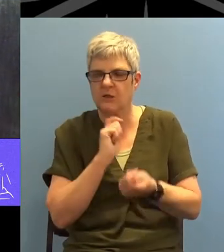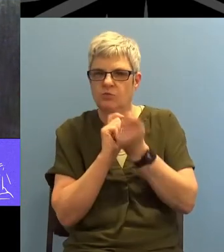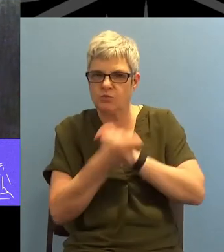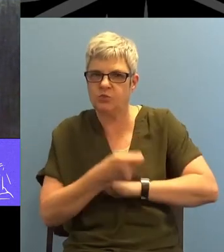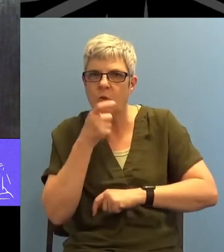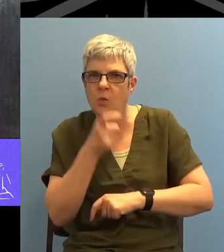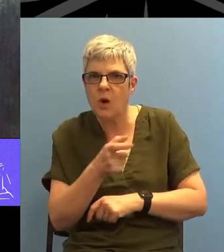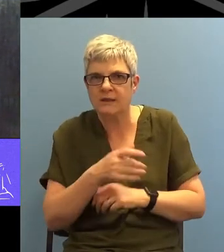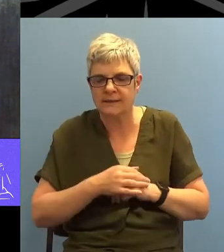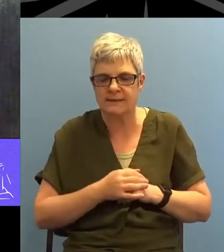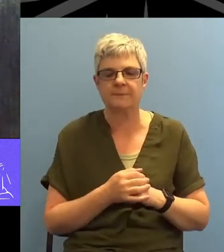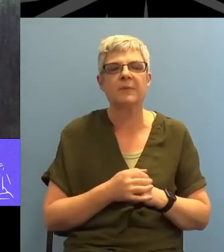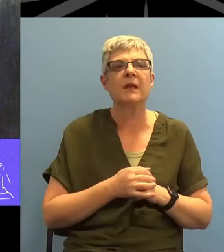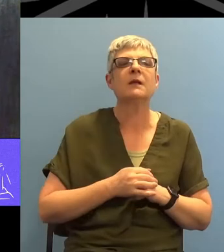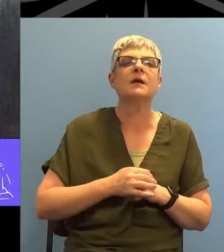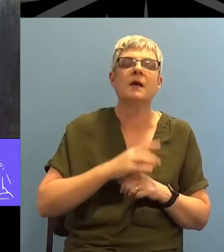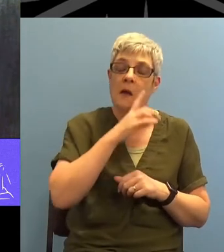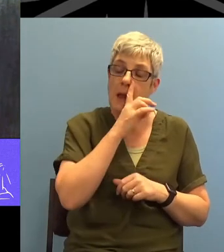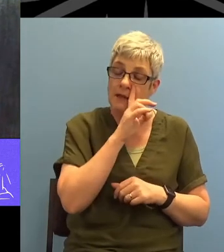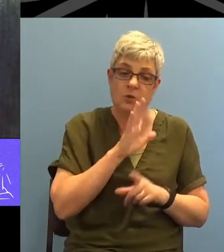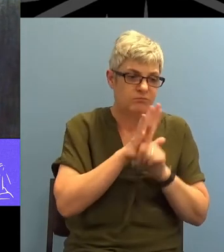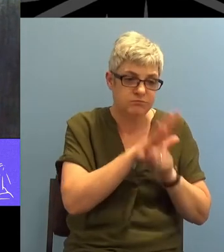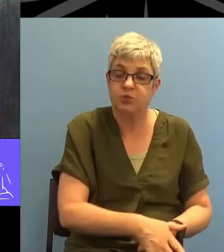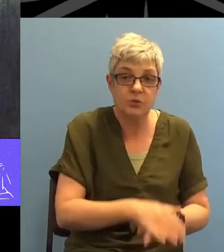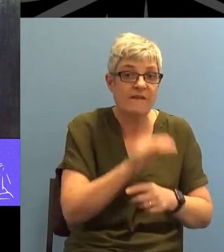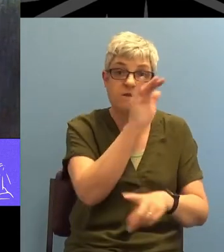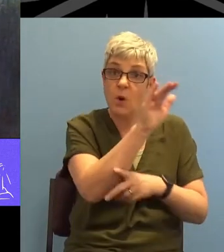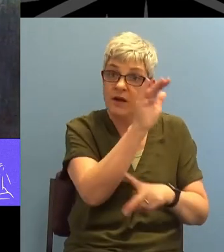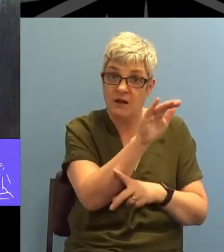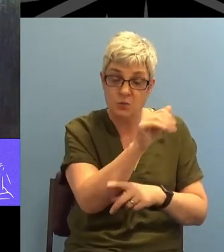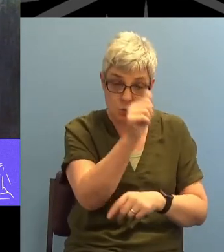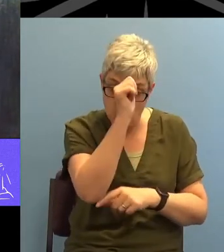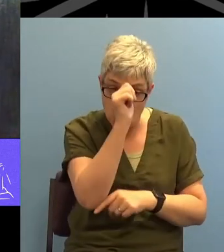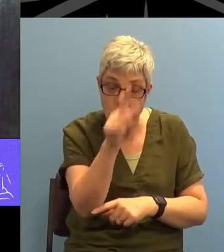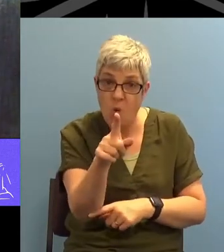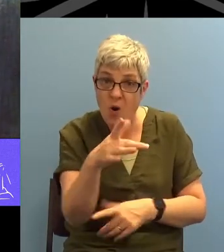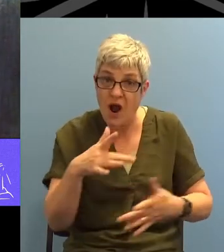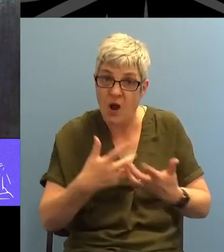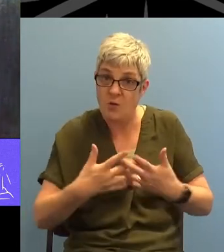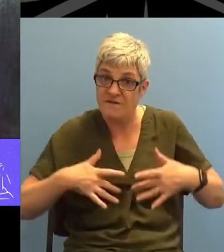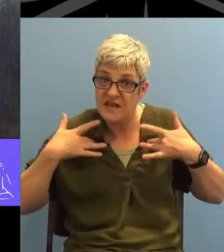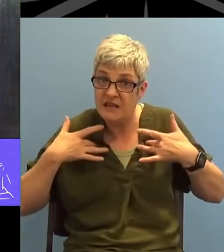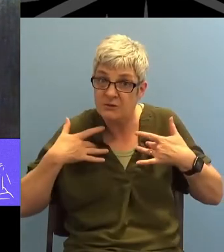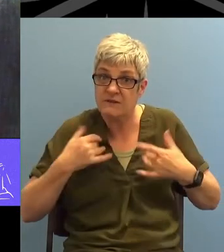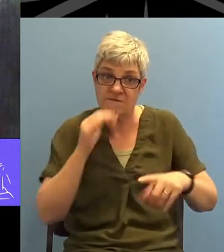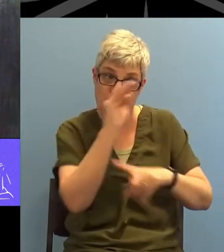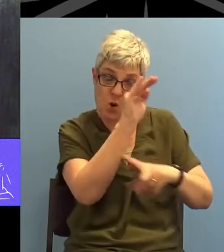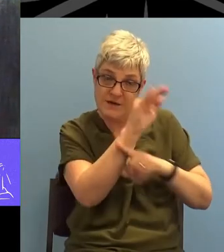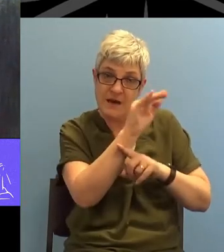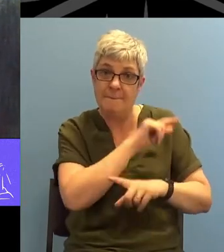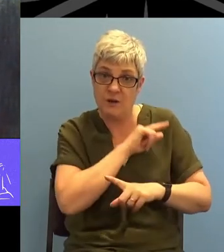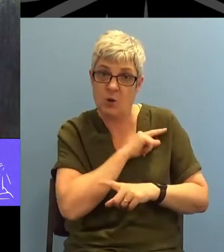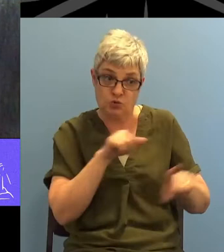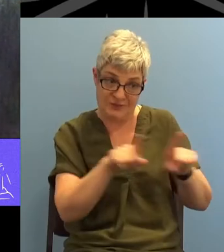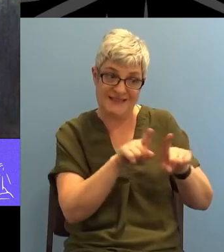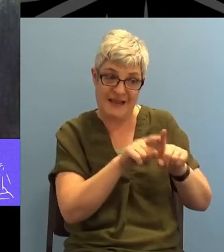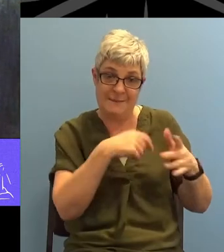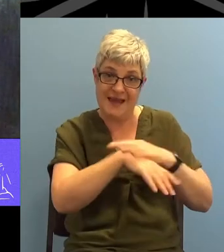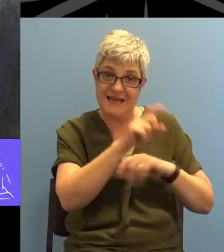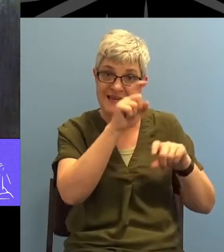innocent. Do not oppress a foreigner. You yourselves know how it feels to be foreigners, because you were foreigners in